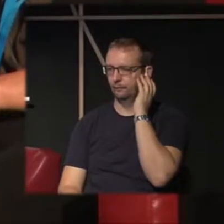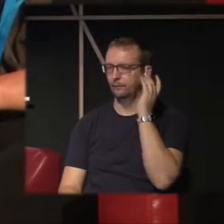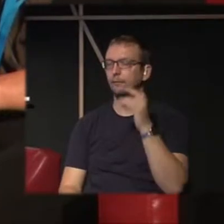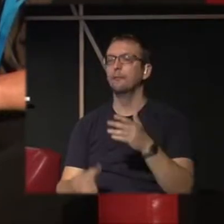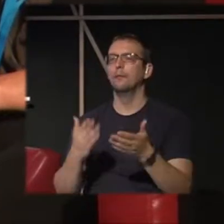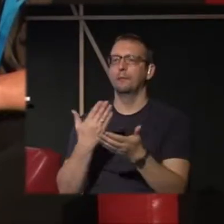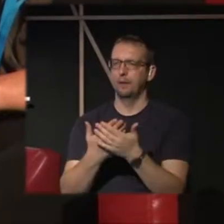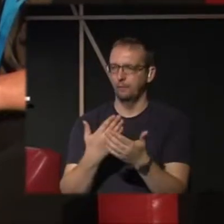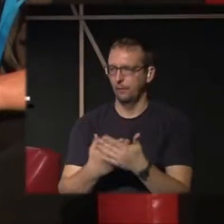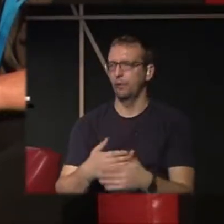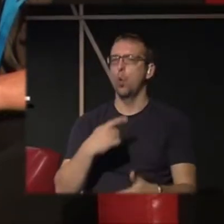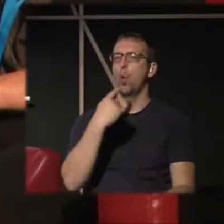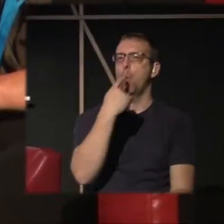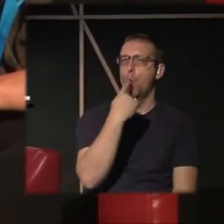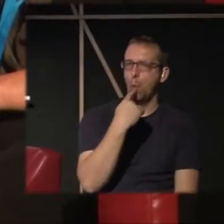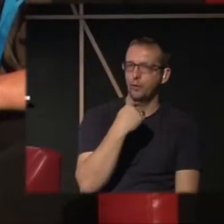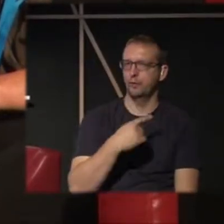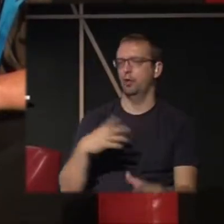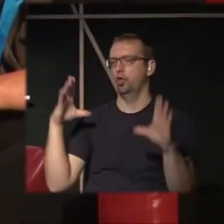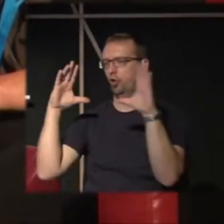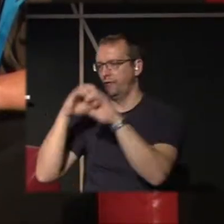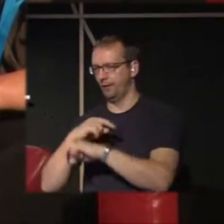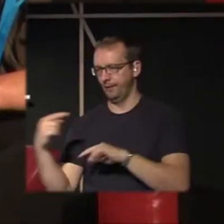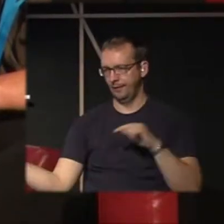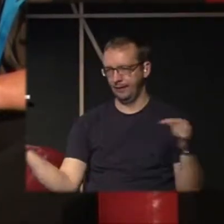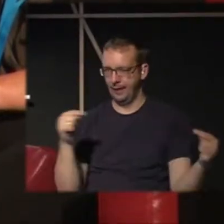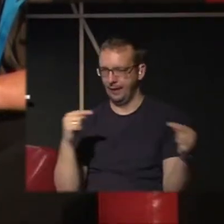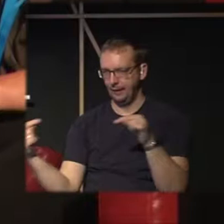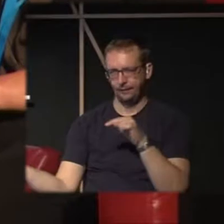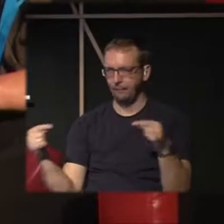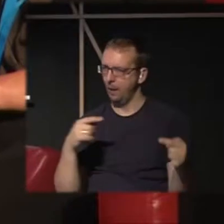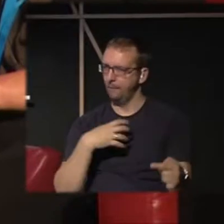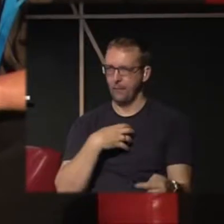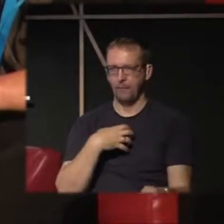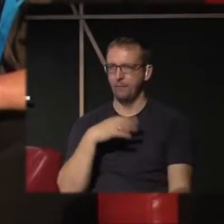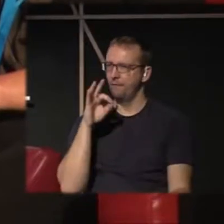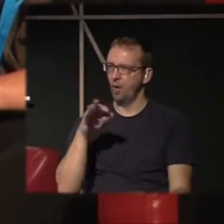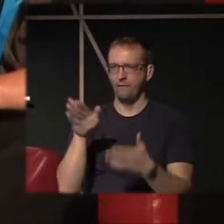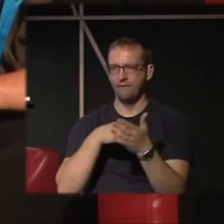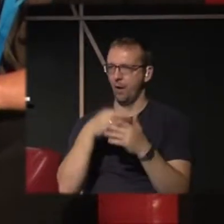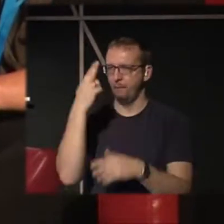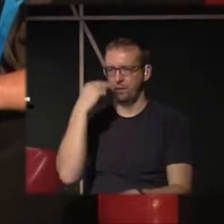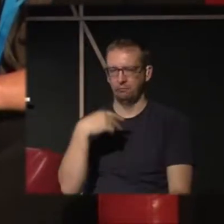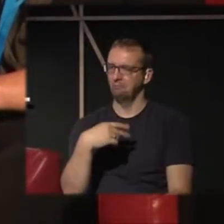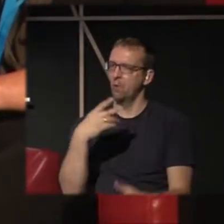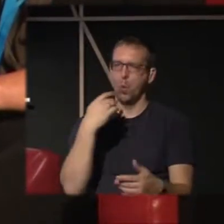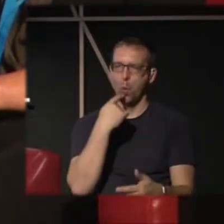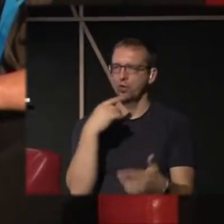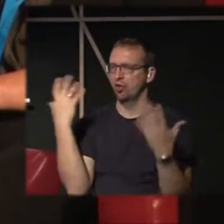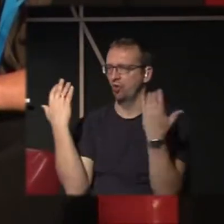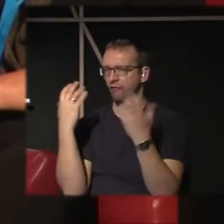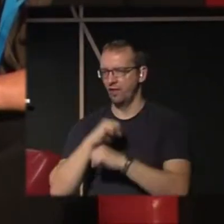colourblindness. And also make sure that your goalkeeper can be seen by your own players from the outfield players.